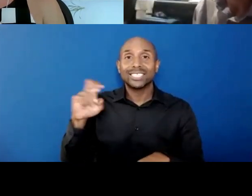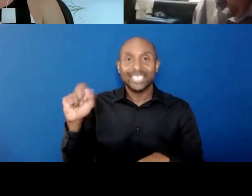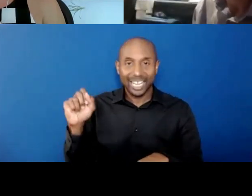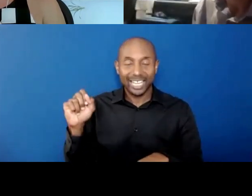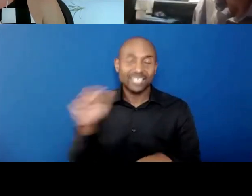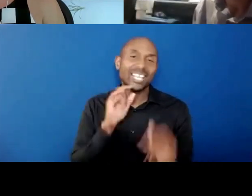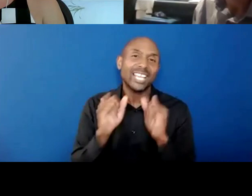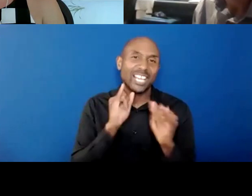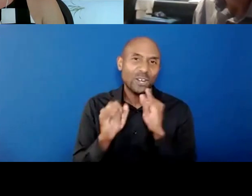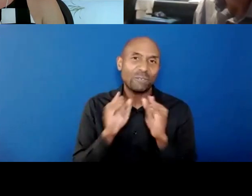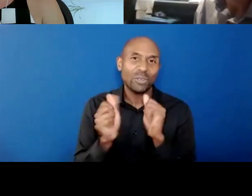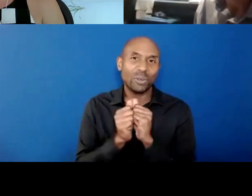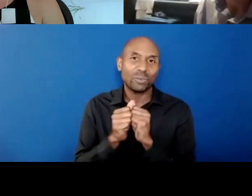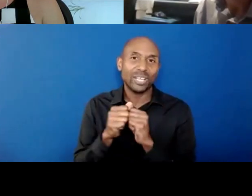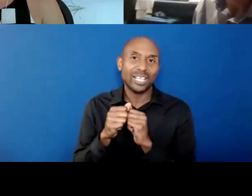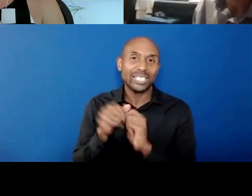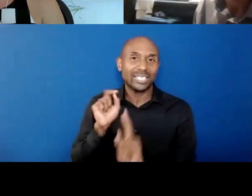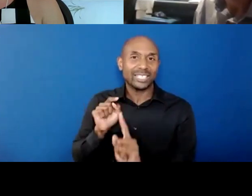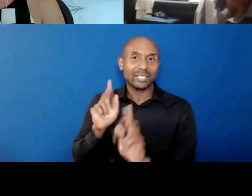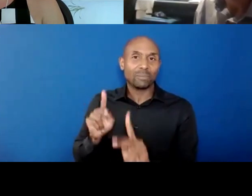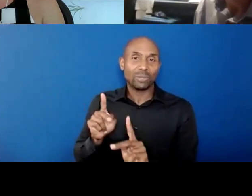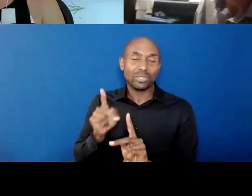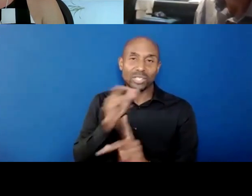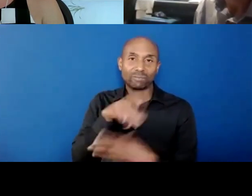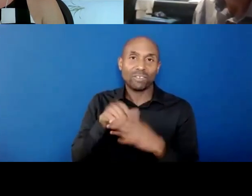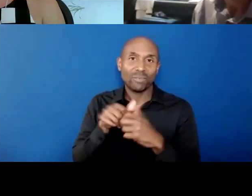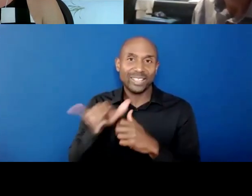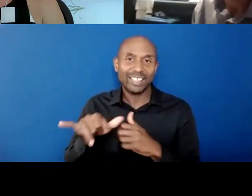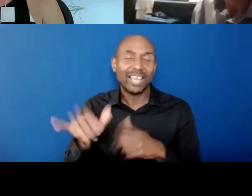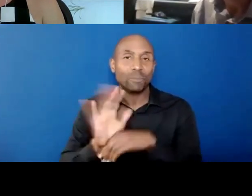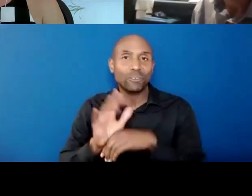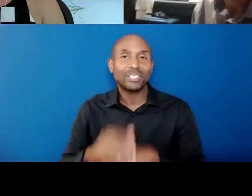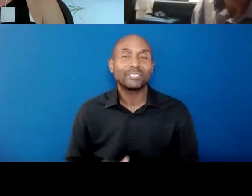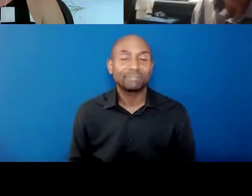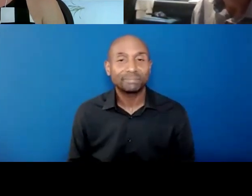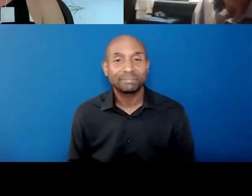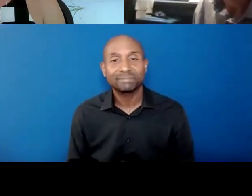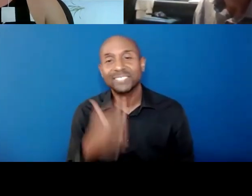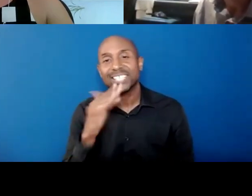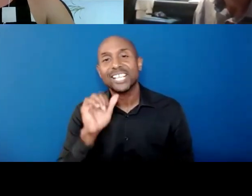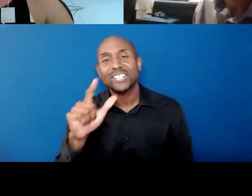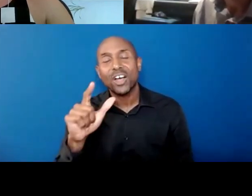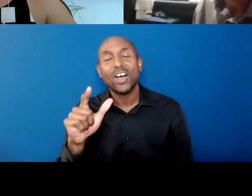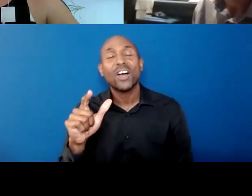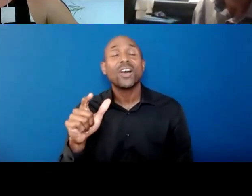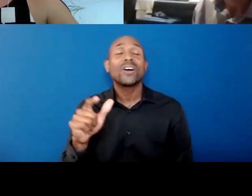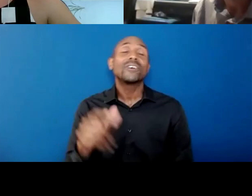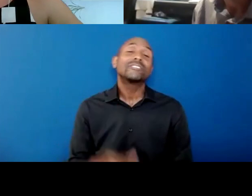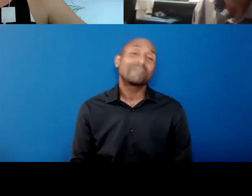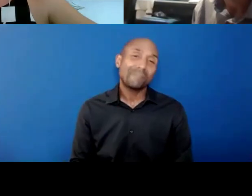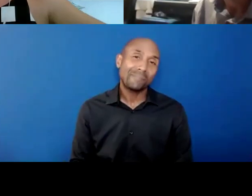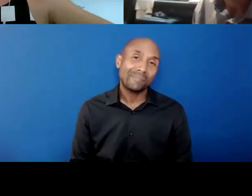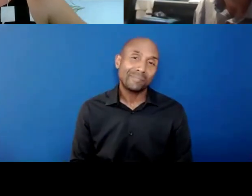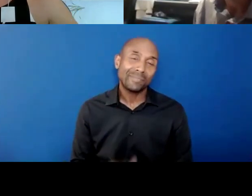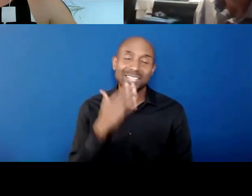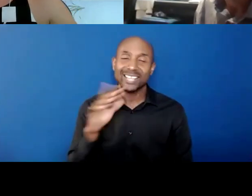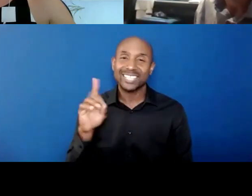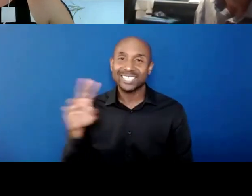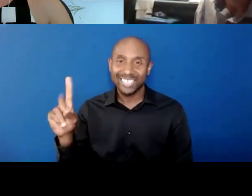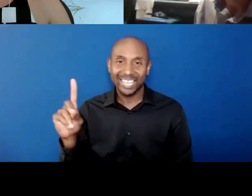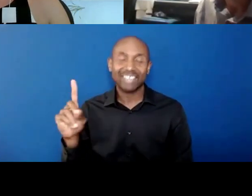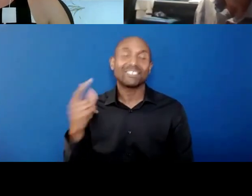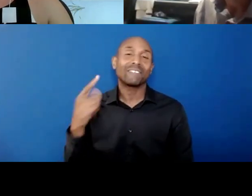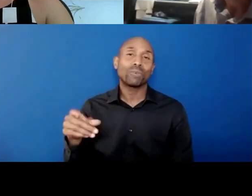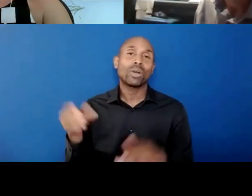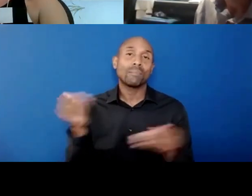you, everybody. Thanks, David, again for closing this day with us with an introduction to the Clearinghouse and conversation.